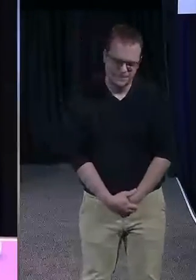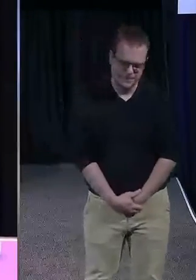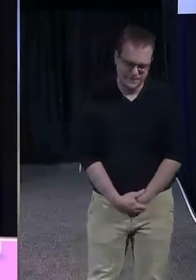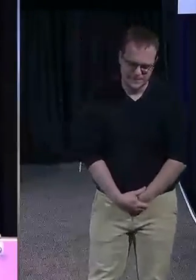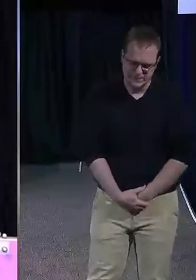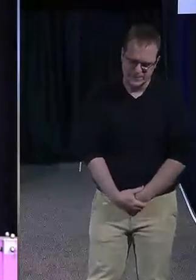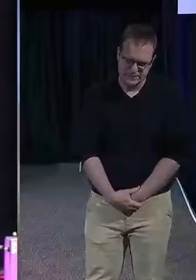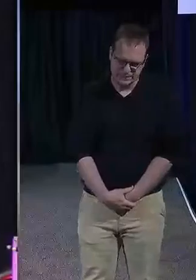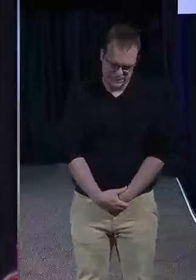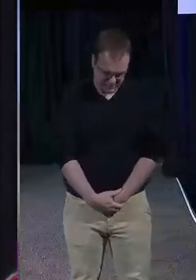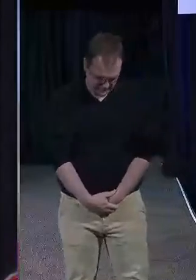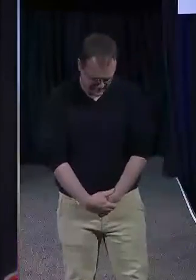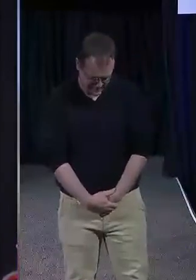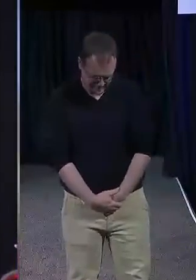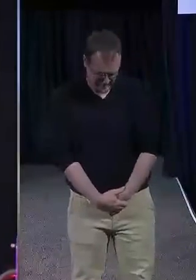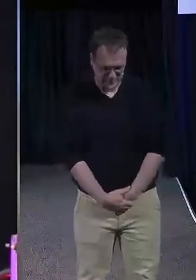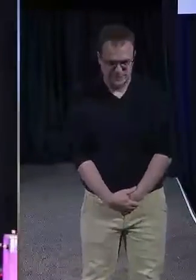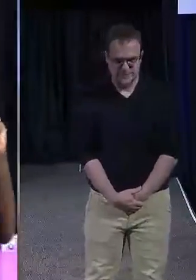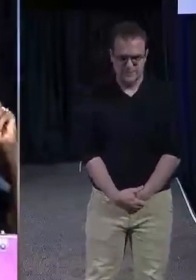Underrepresented everything.